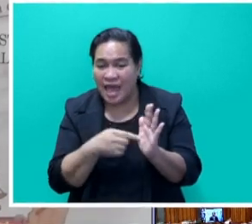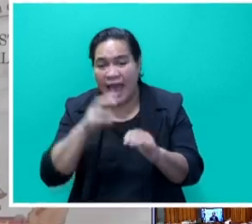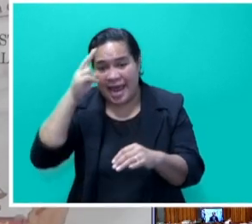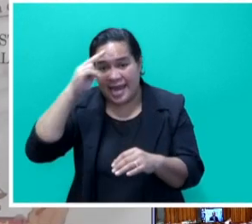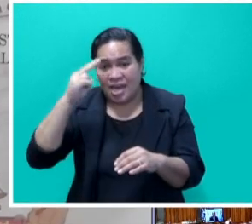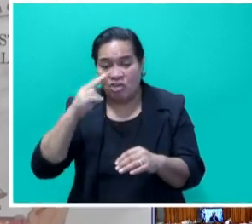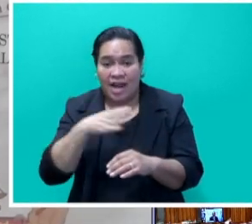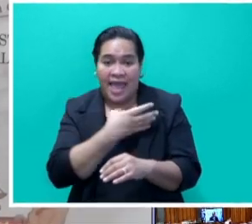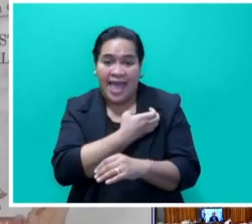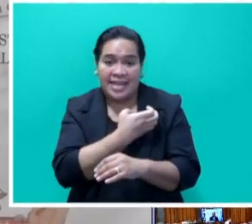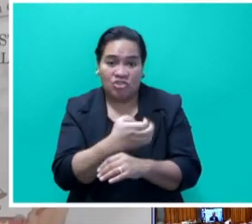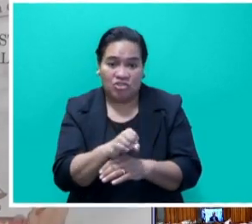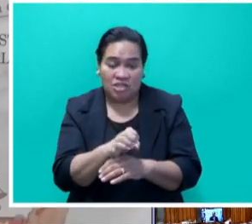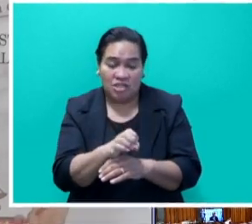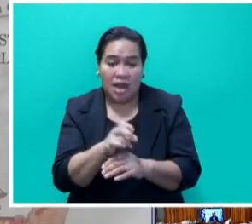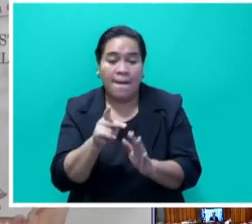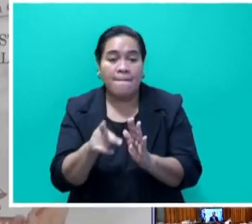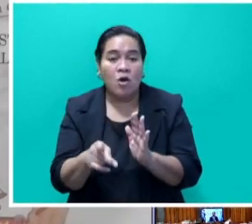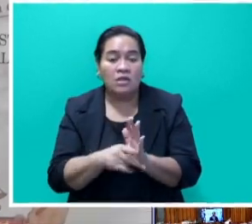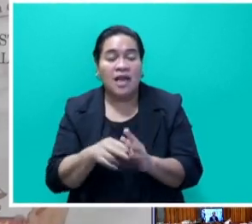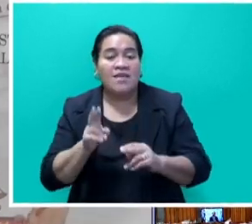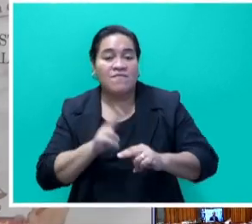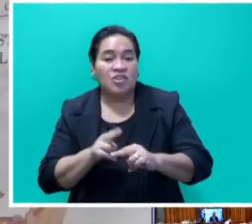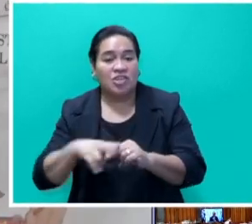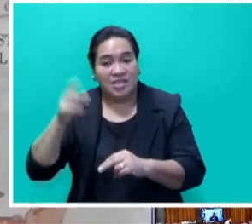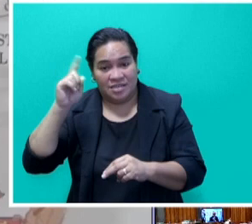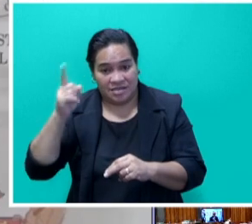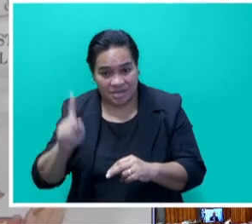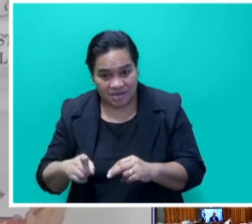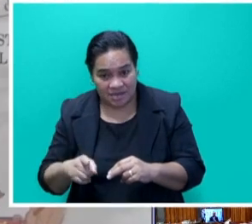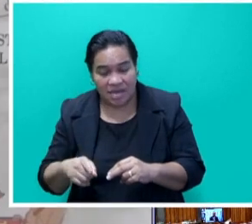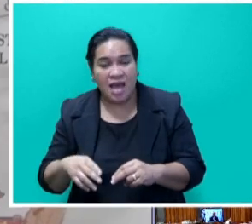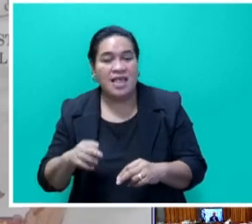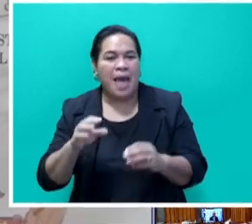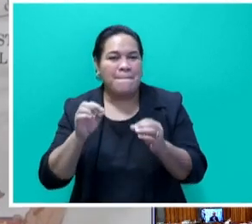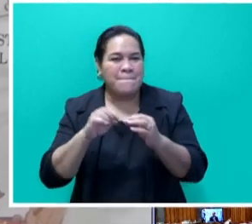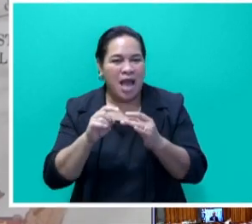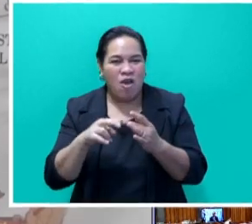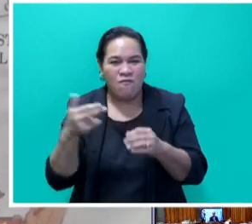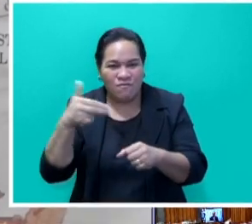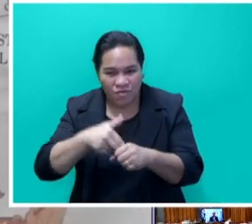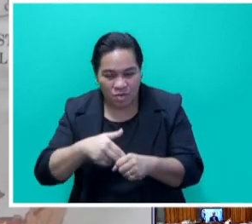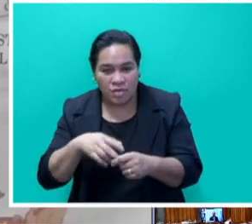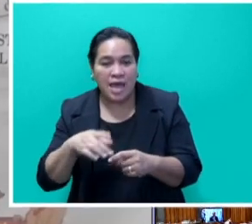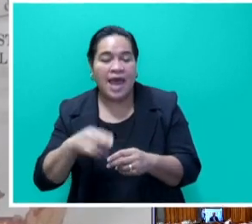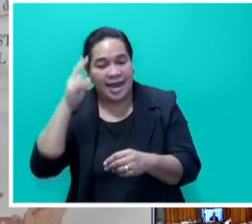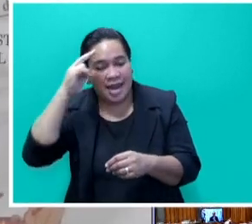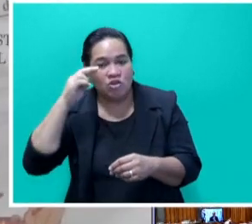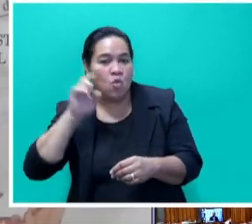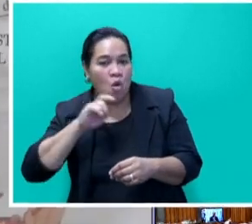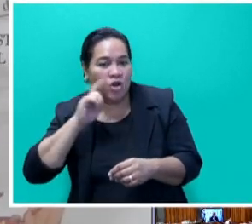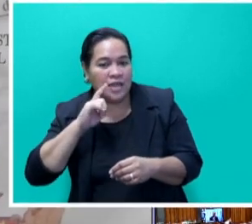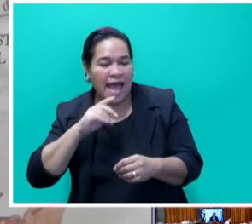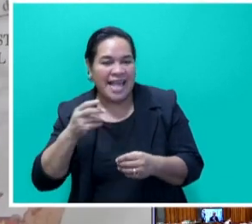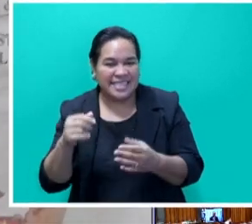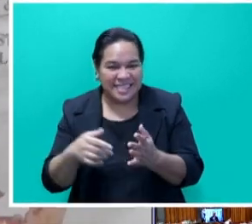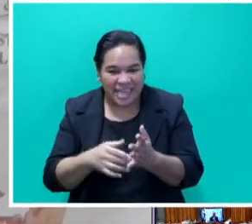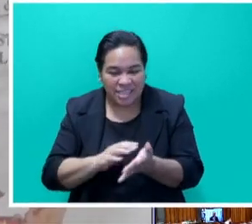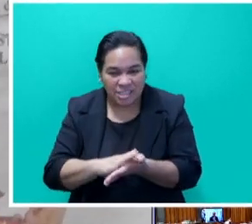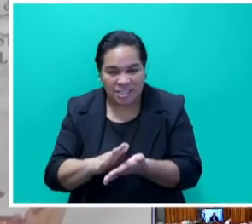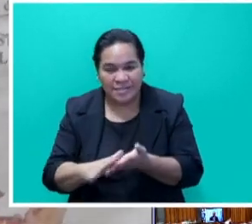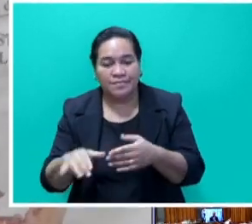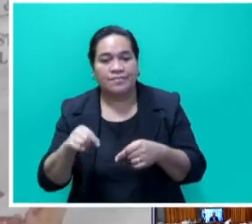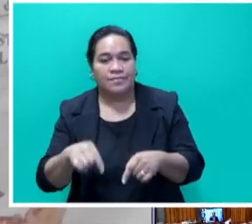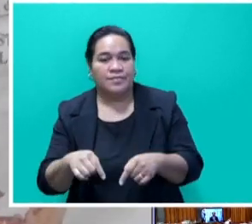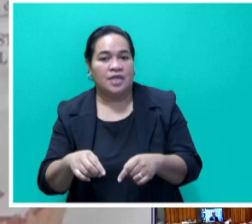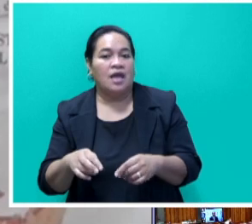Energy Policy, the Fiji Electrification Policy, the Biofuel Policy, and the National Water and Sanitation Policy, and the Rural Water and Sanitation